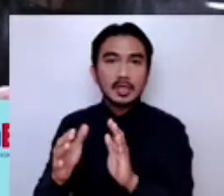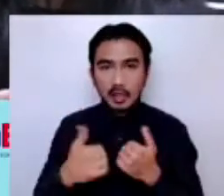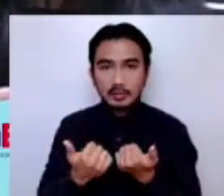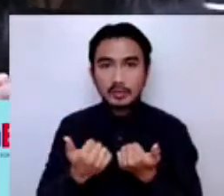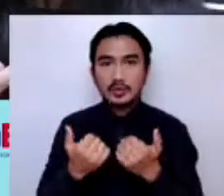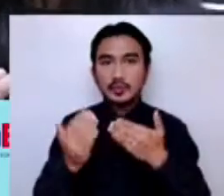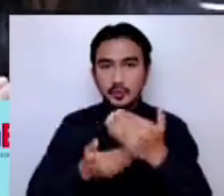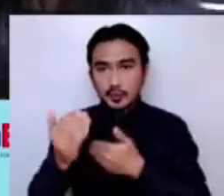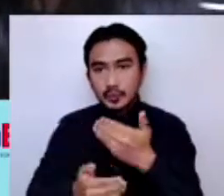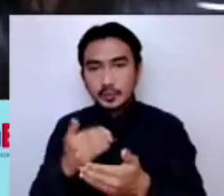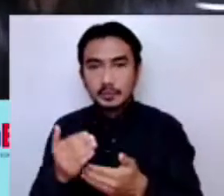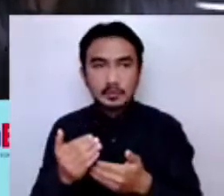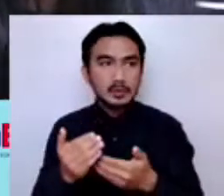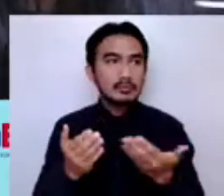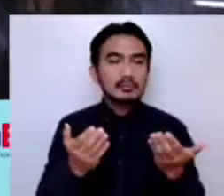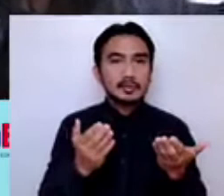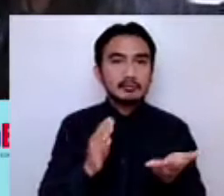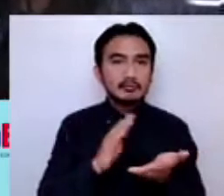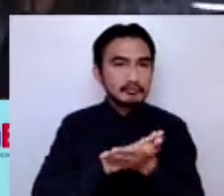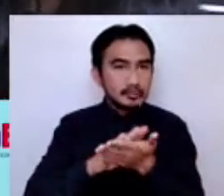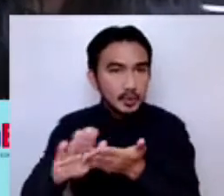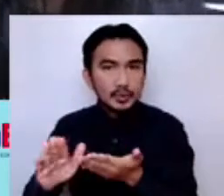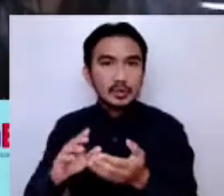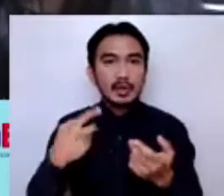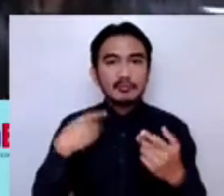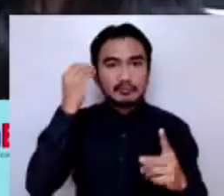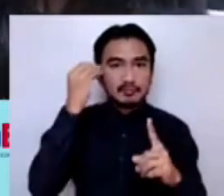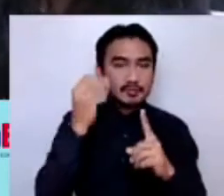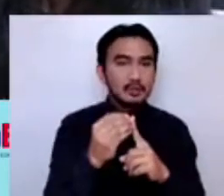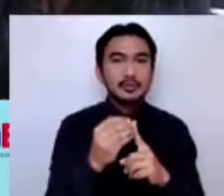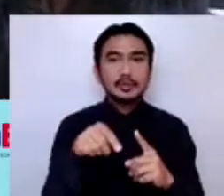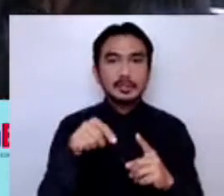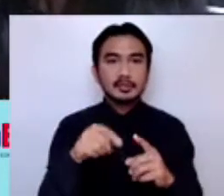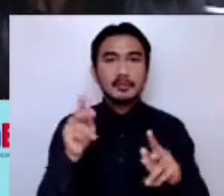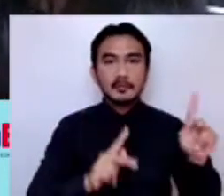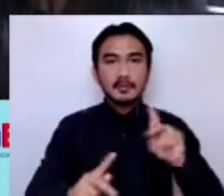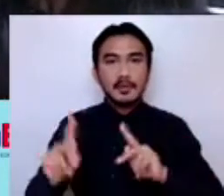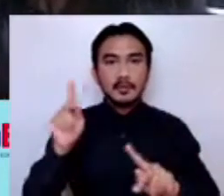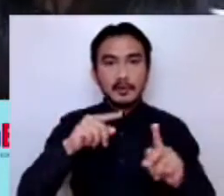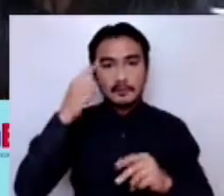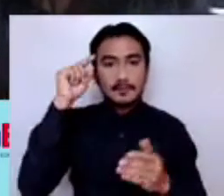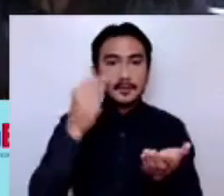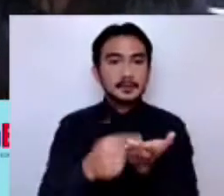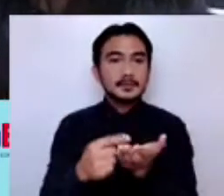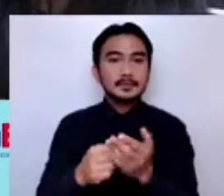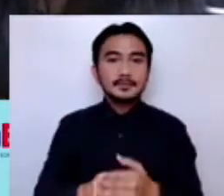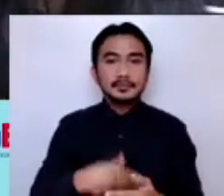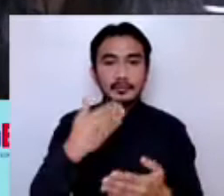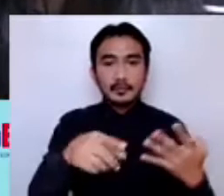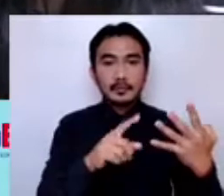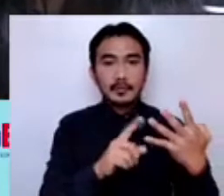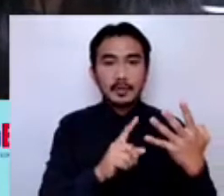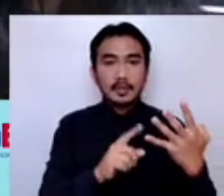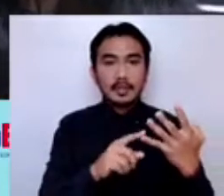and an objective performance assessment of ratees. Next, implementation of the new system